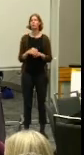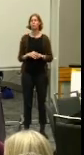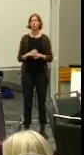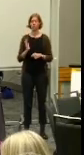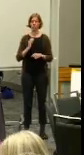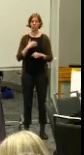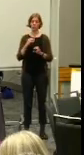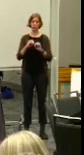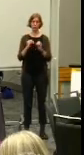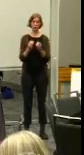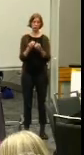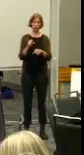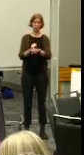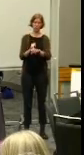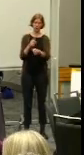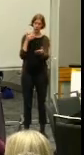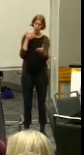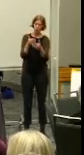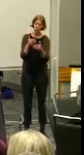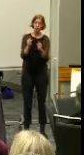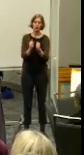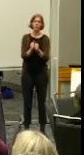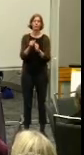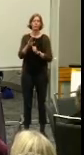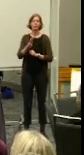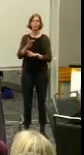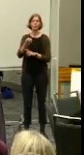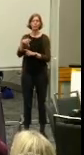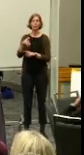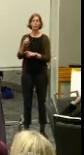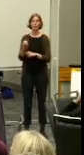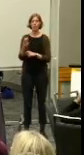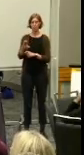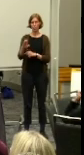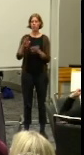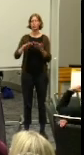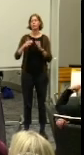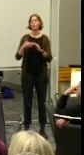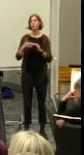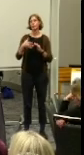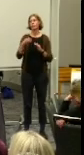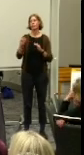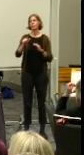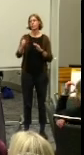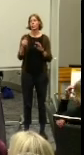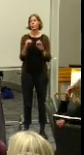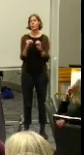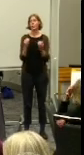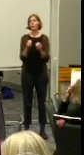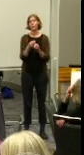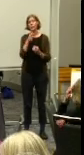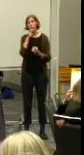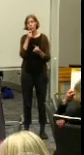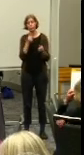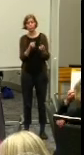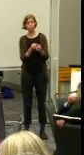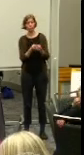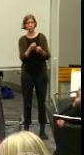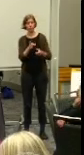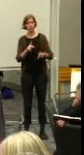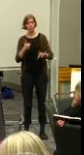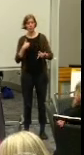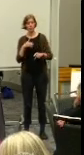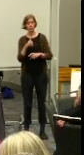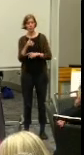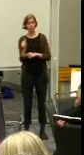closely with our BIPOC community. We have very close ties with a number of organisations who work with folks with disabilities, and